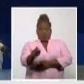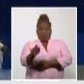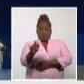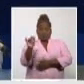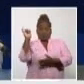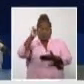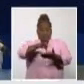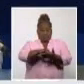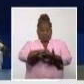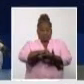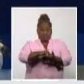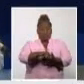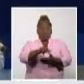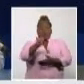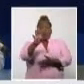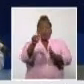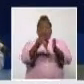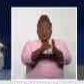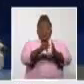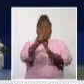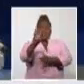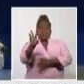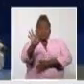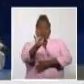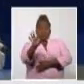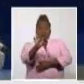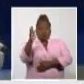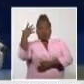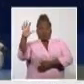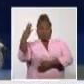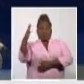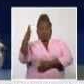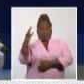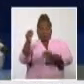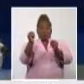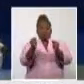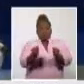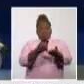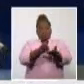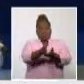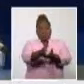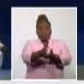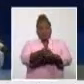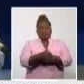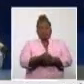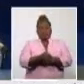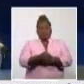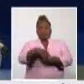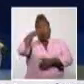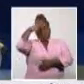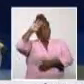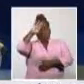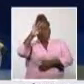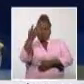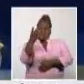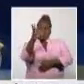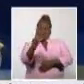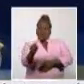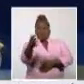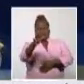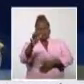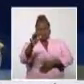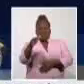staying in rental houses remains the same, 945. The largest number of them are in